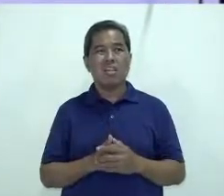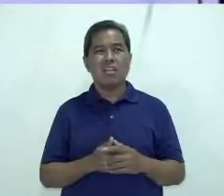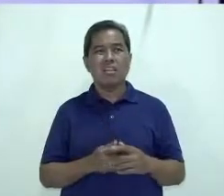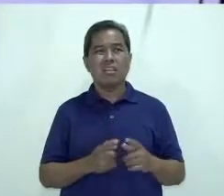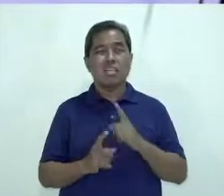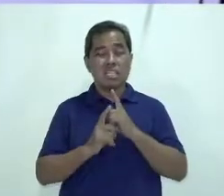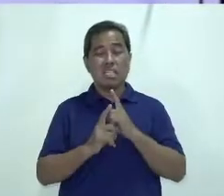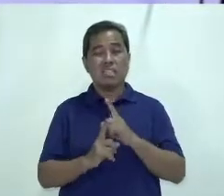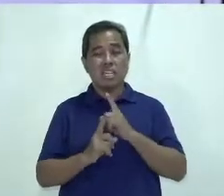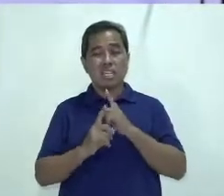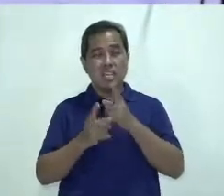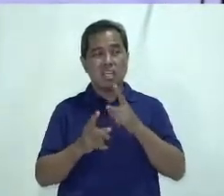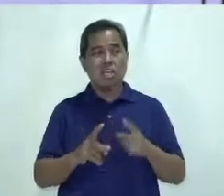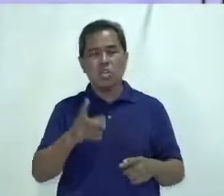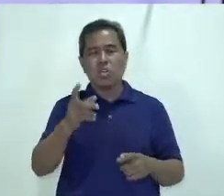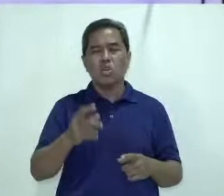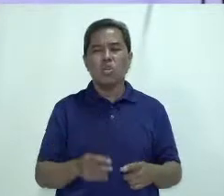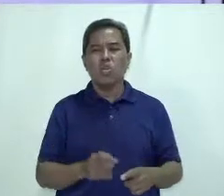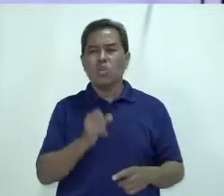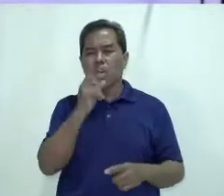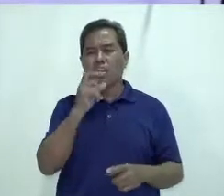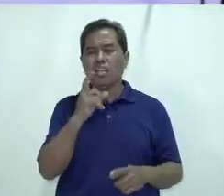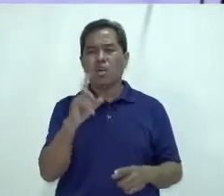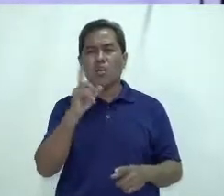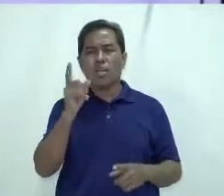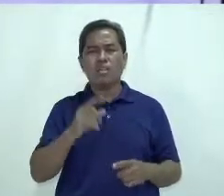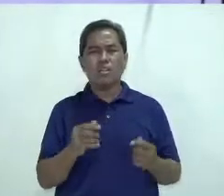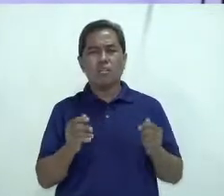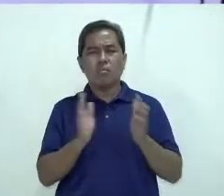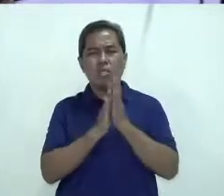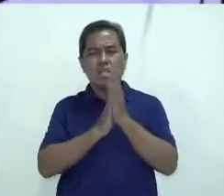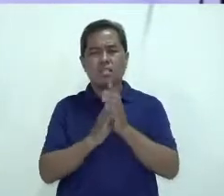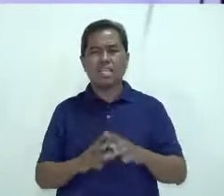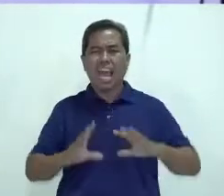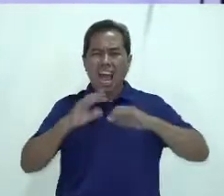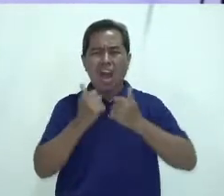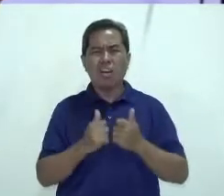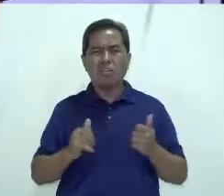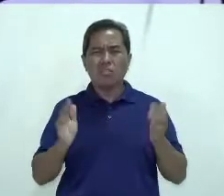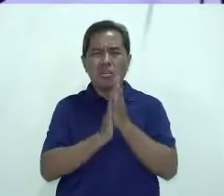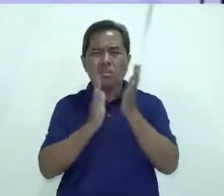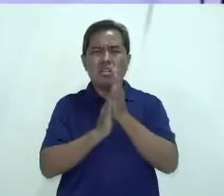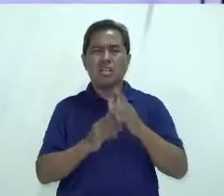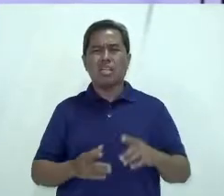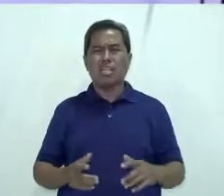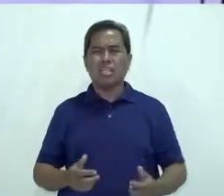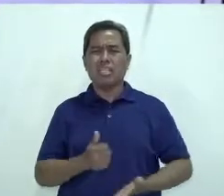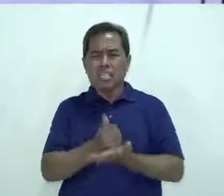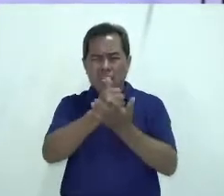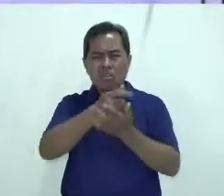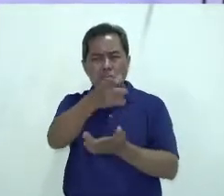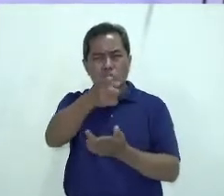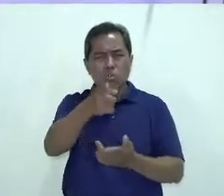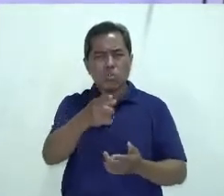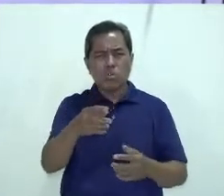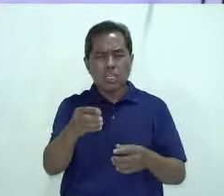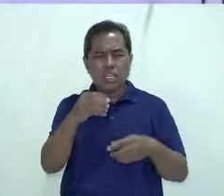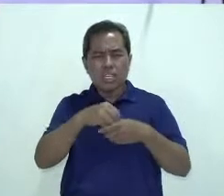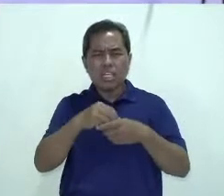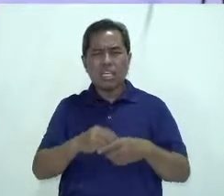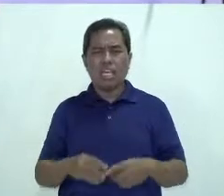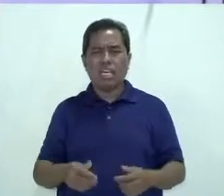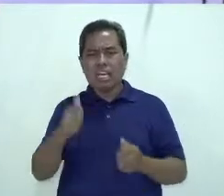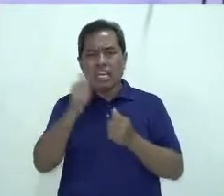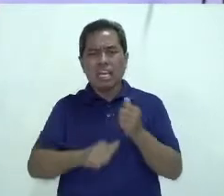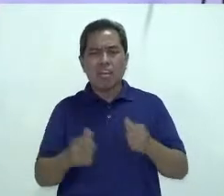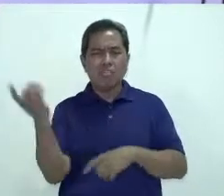You understand what praise is like. My question was, how does praise help you in everyday life, in everyday life?